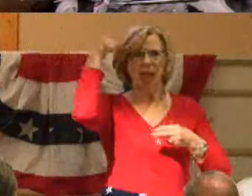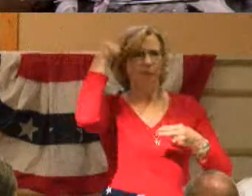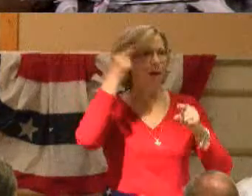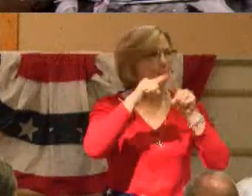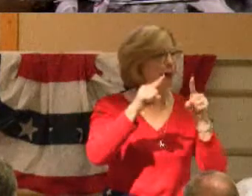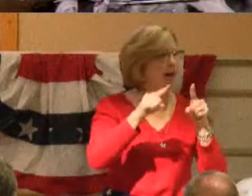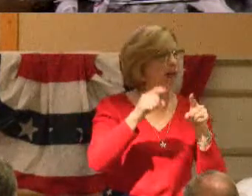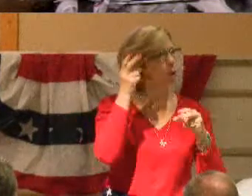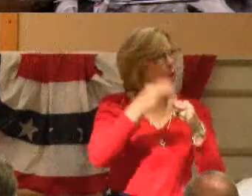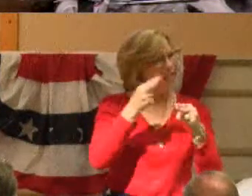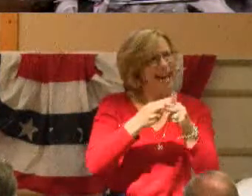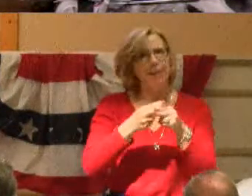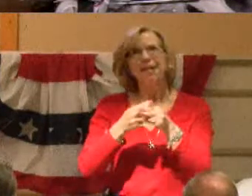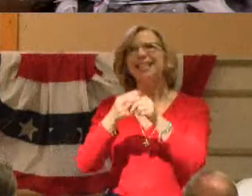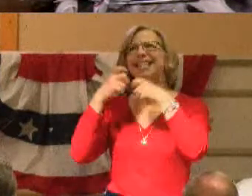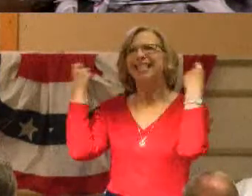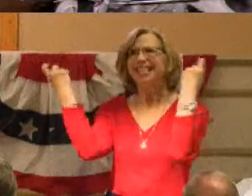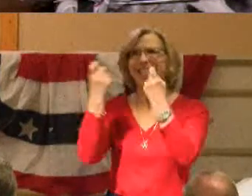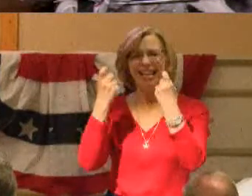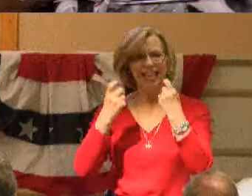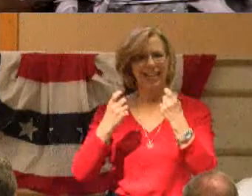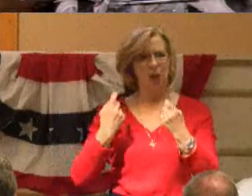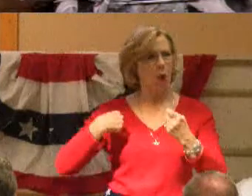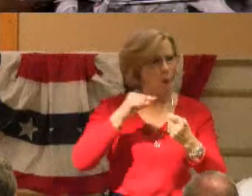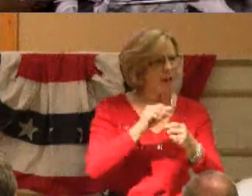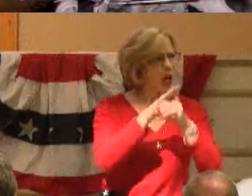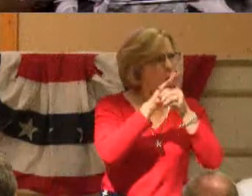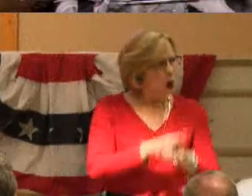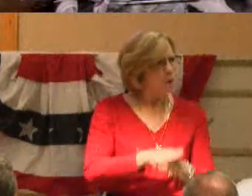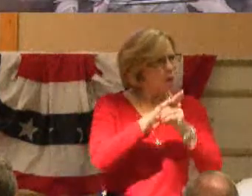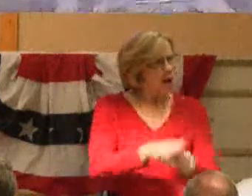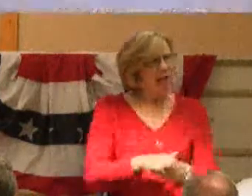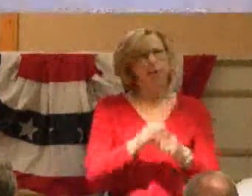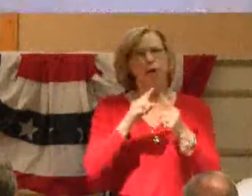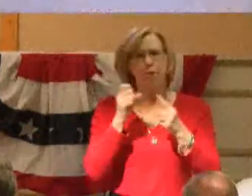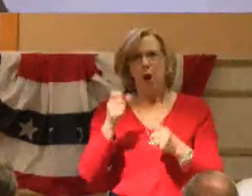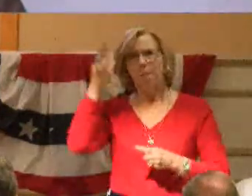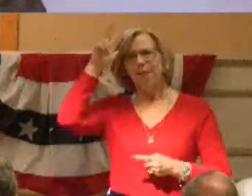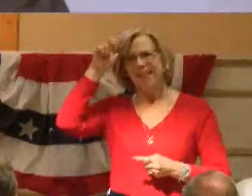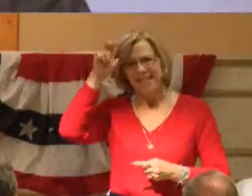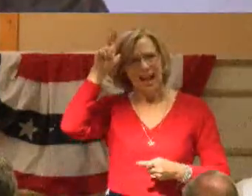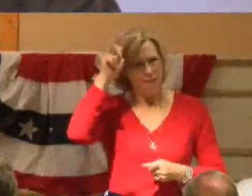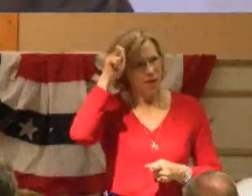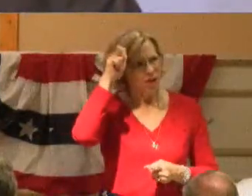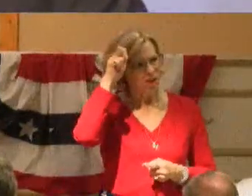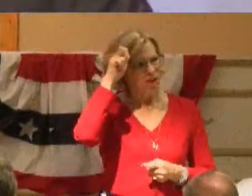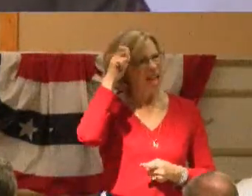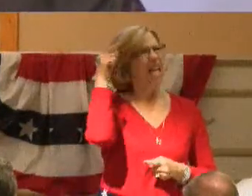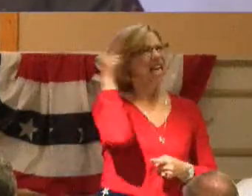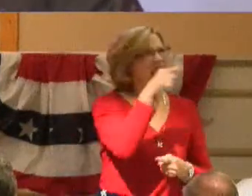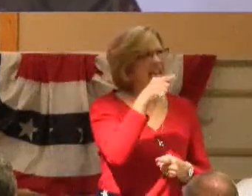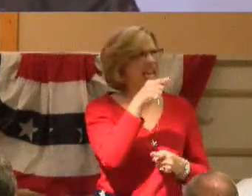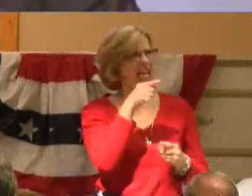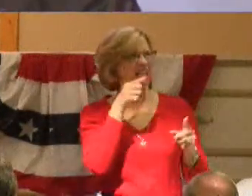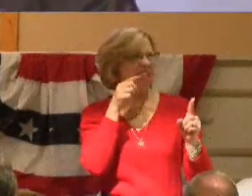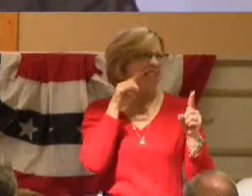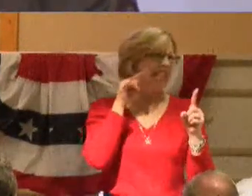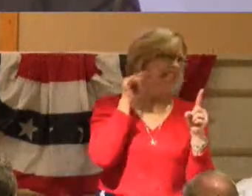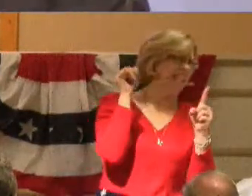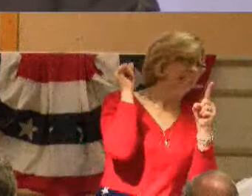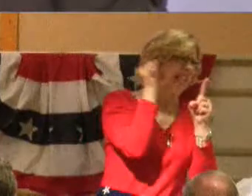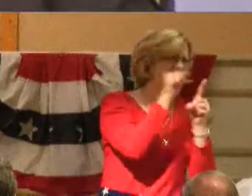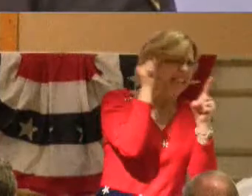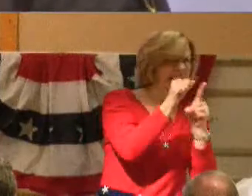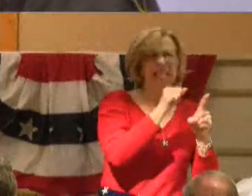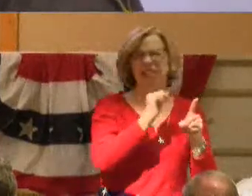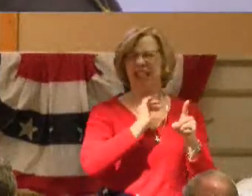sin. We are under the oppression of the devil. He is manipulating and deceiving hearts, and he is